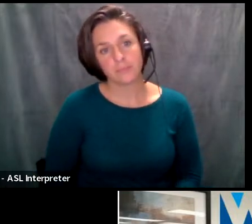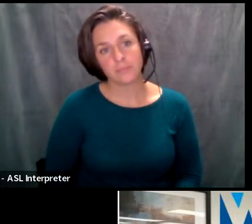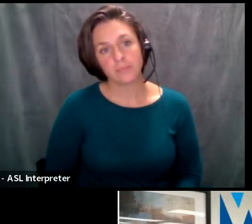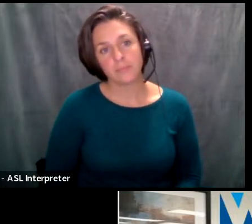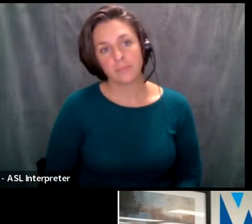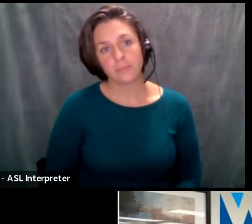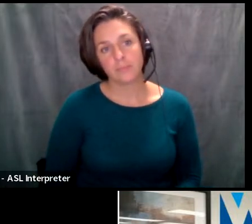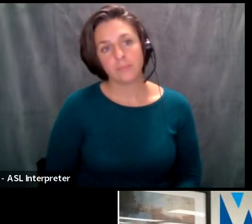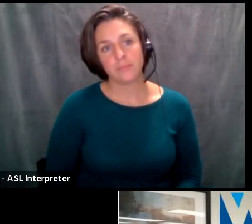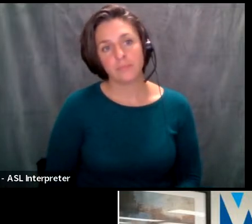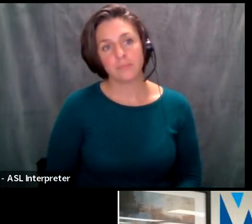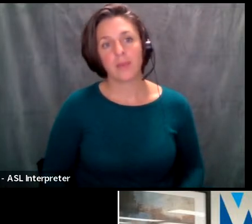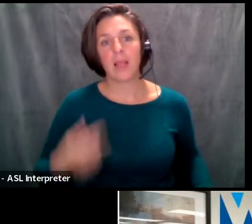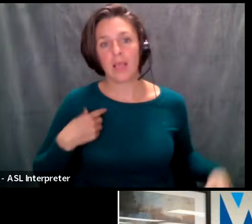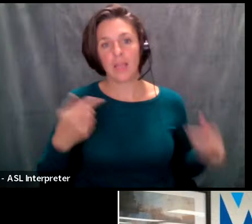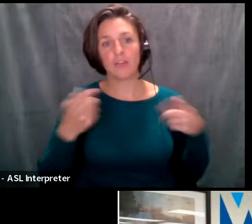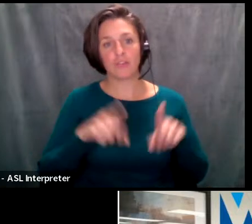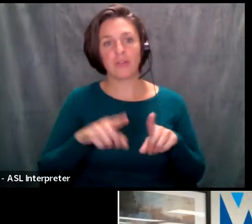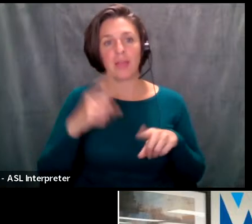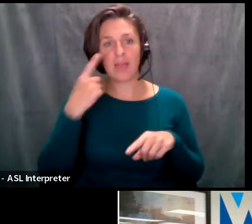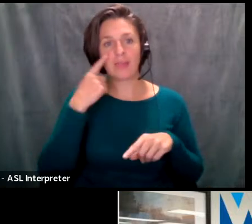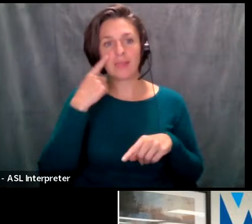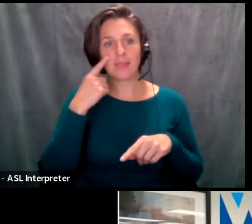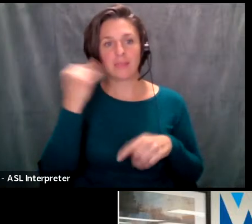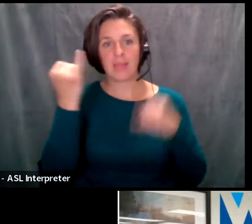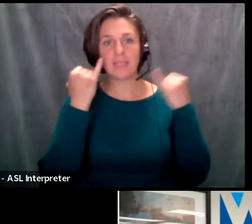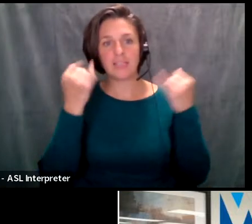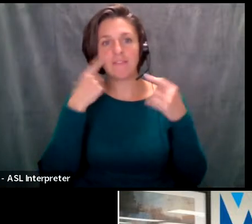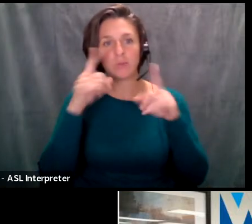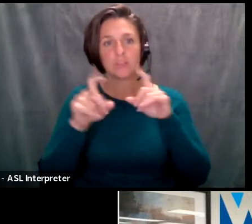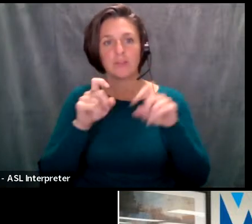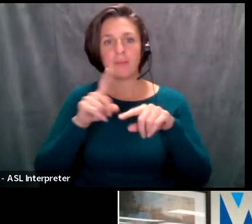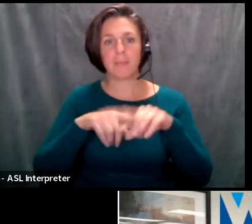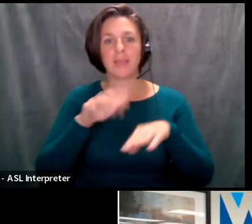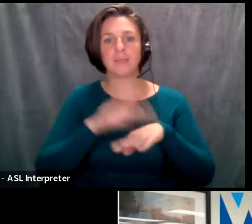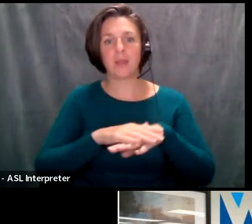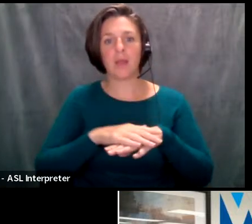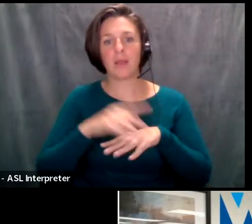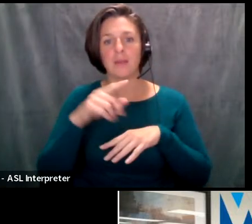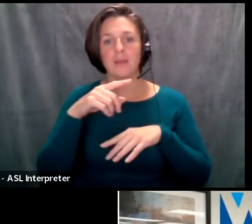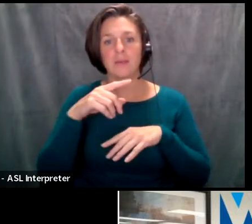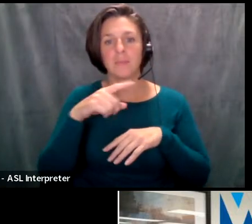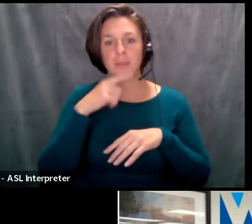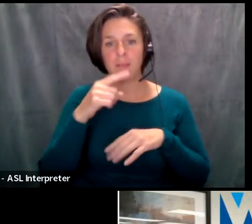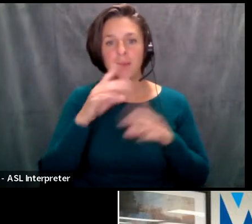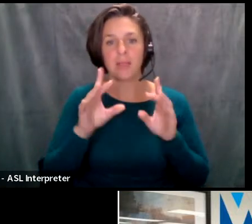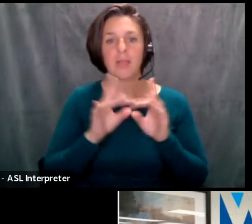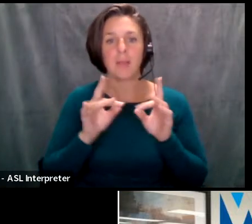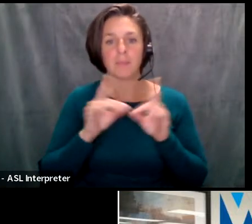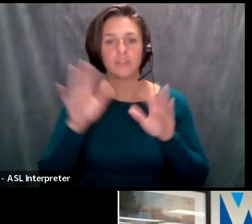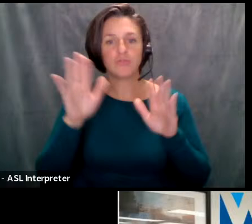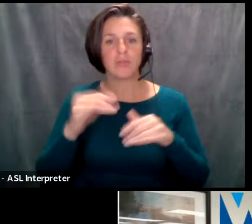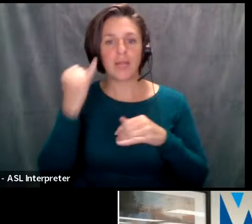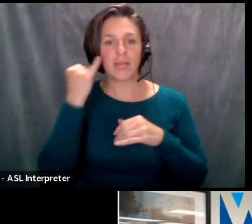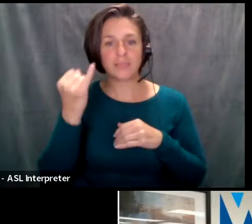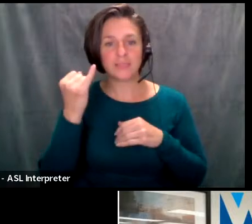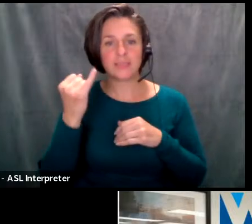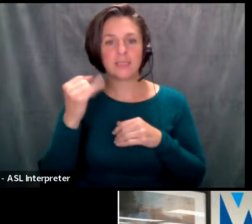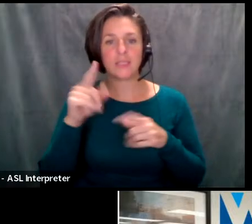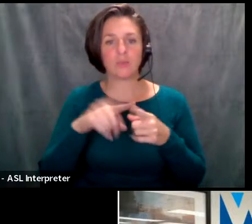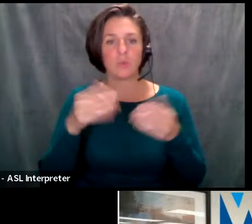I agree. I think the idea for a survey based off public comment sounds like a great idea to check in with the wider student body.